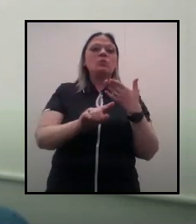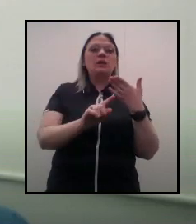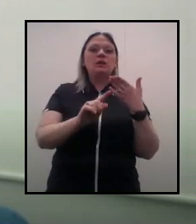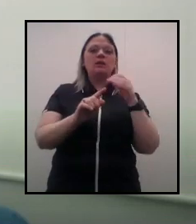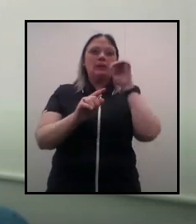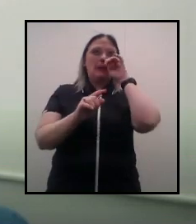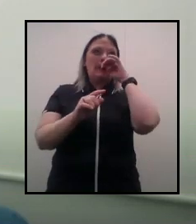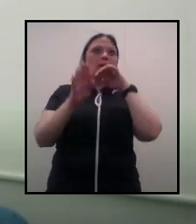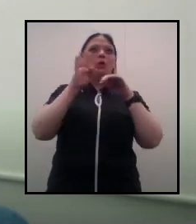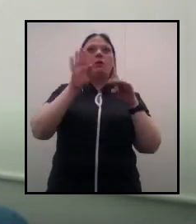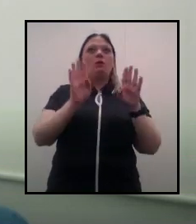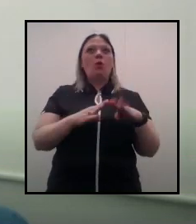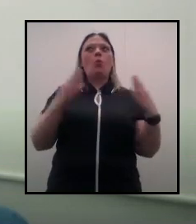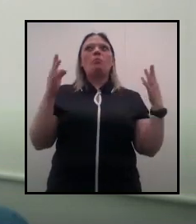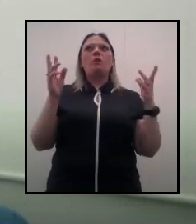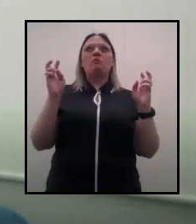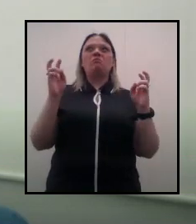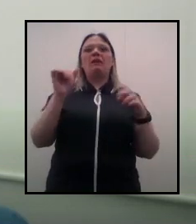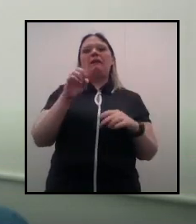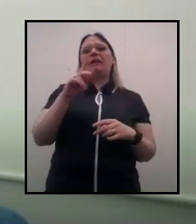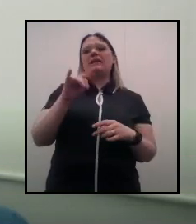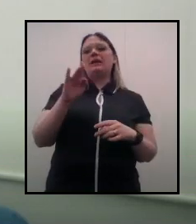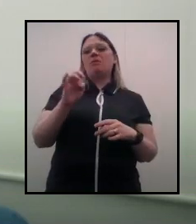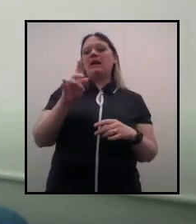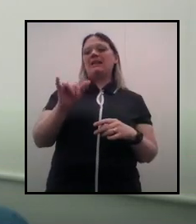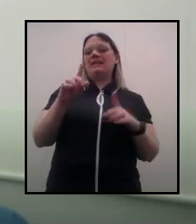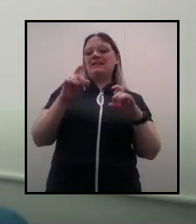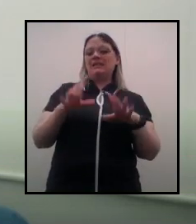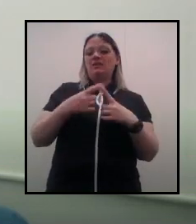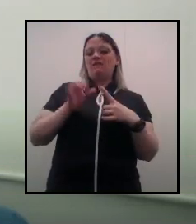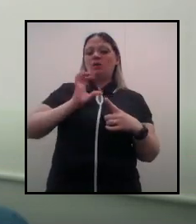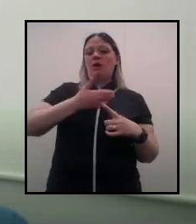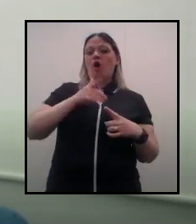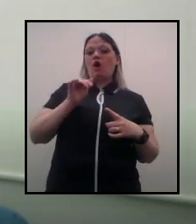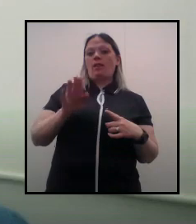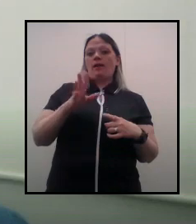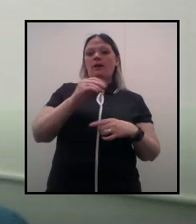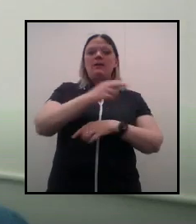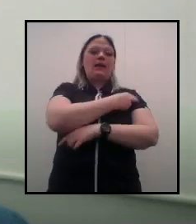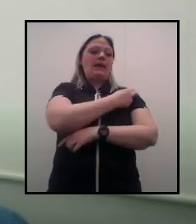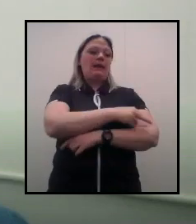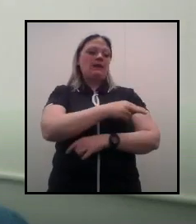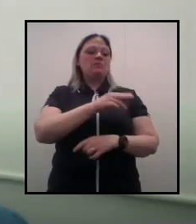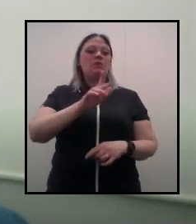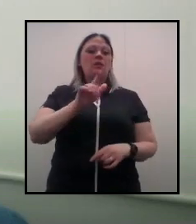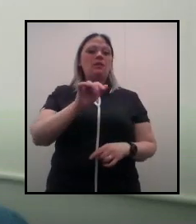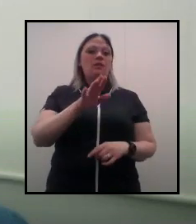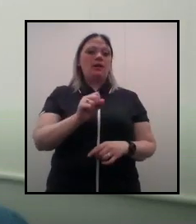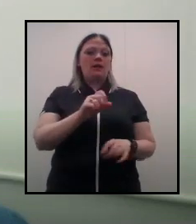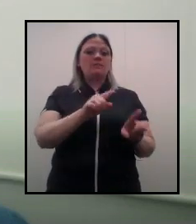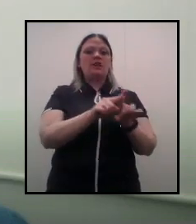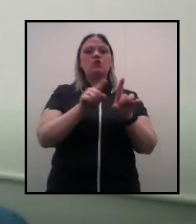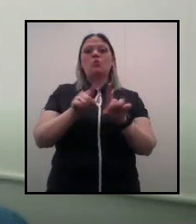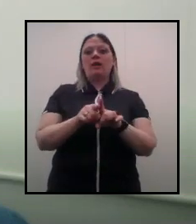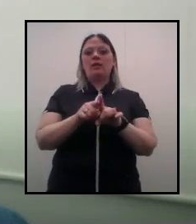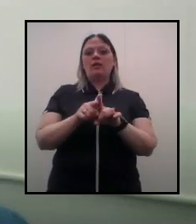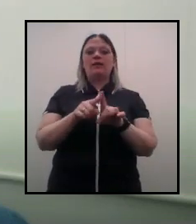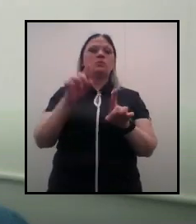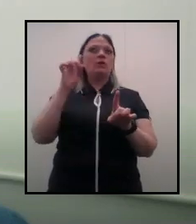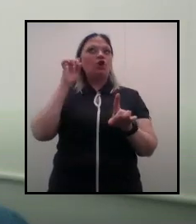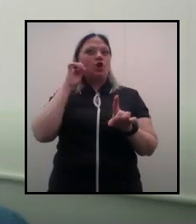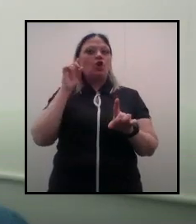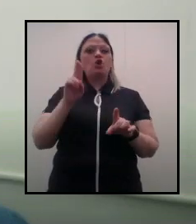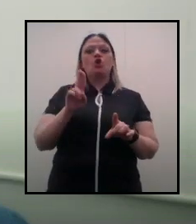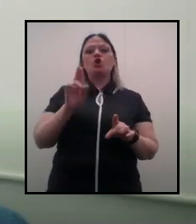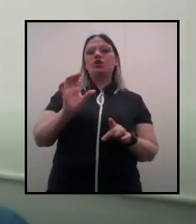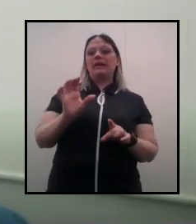up with antibody testing from our lab and from hospital labs, as well as we've heard that urgent